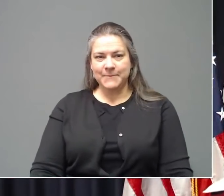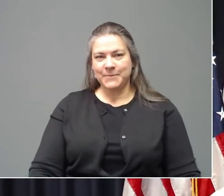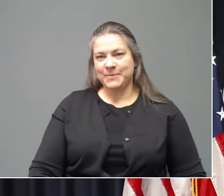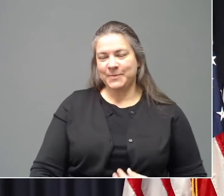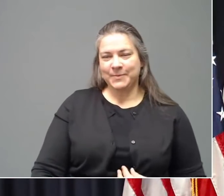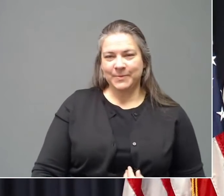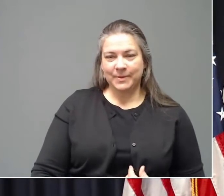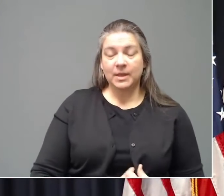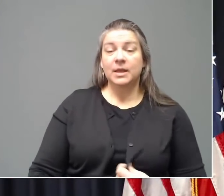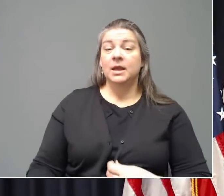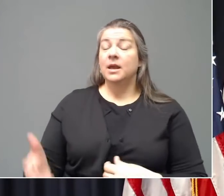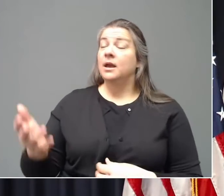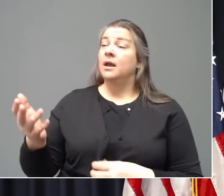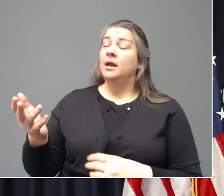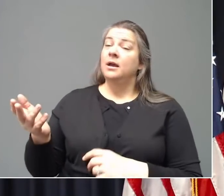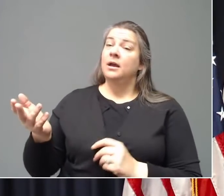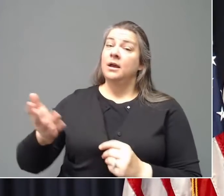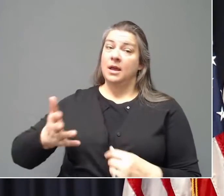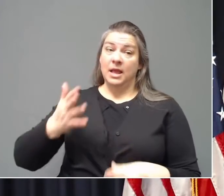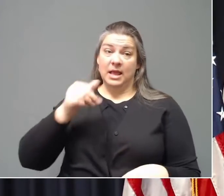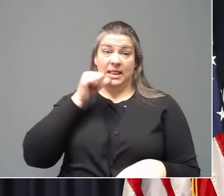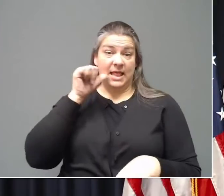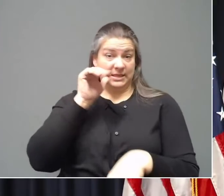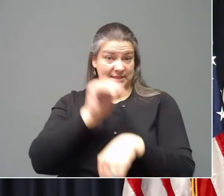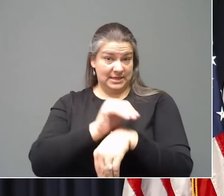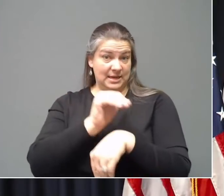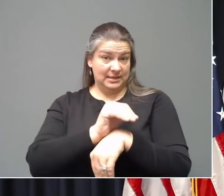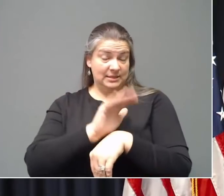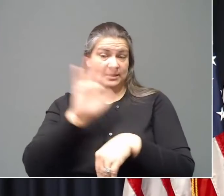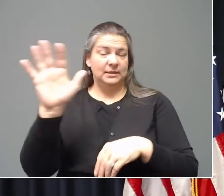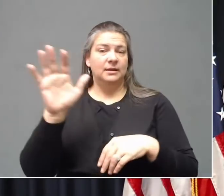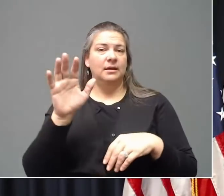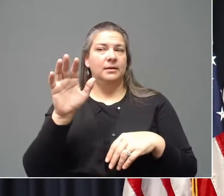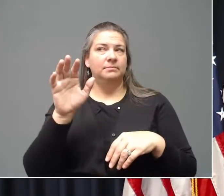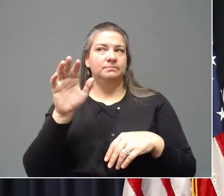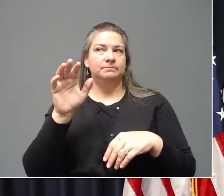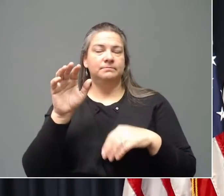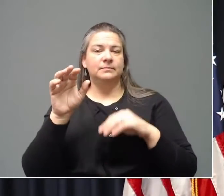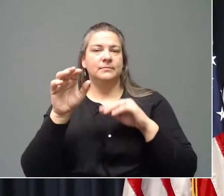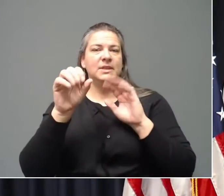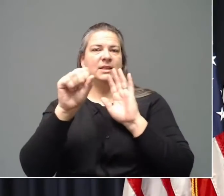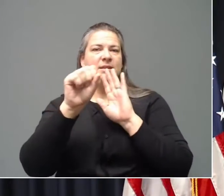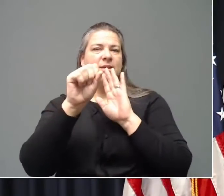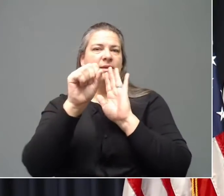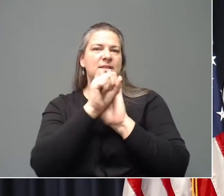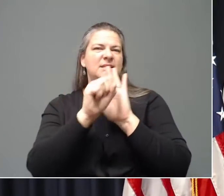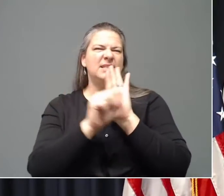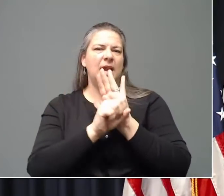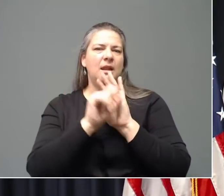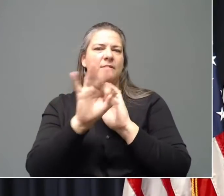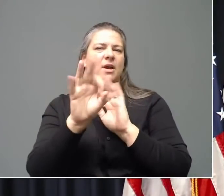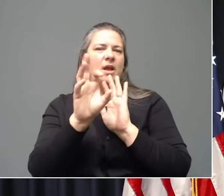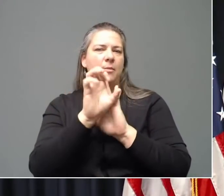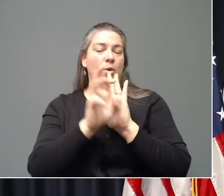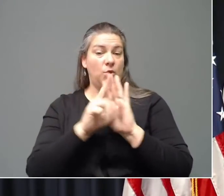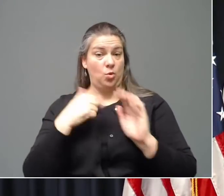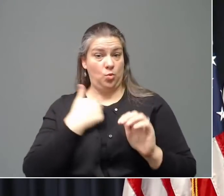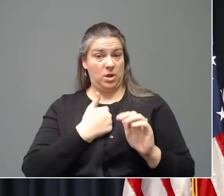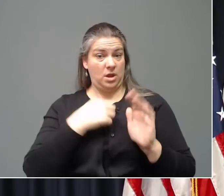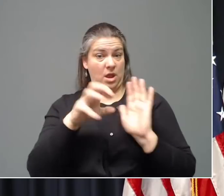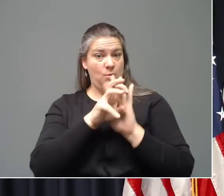Now, last night in the State of the Commonwealth, I talked about the fact that we as a Commonwealth have learned that